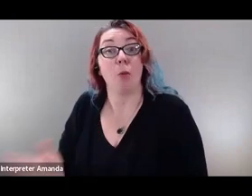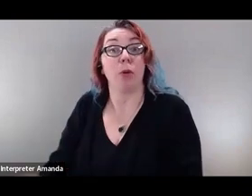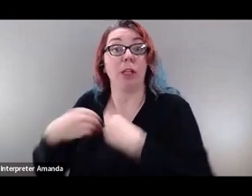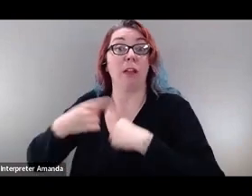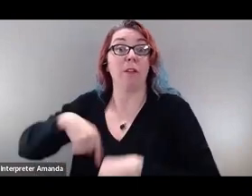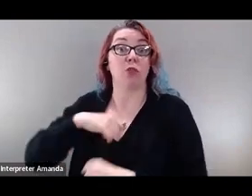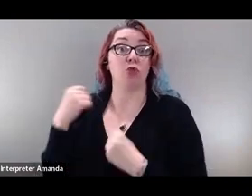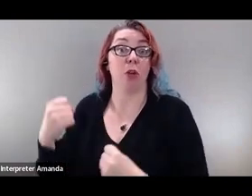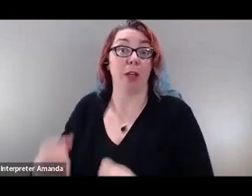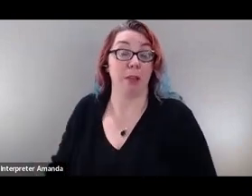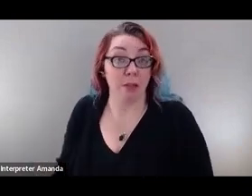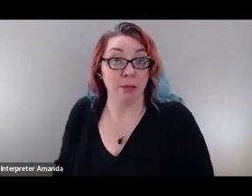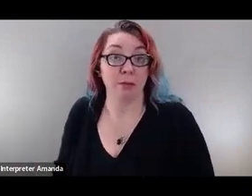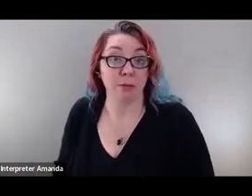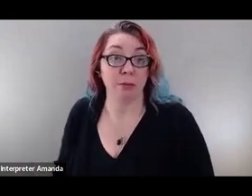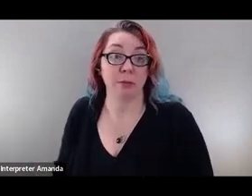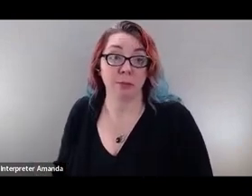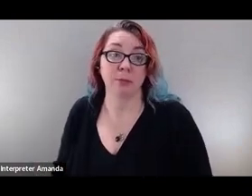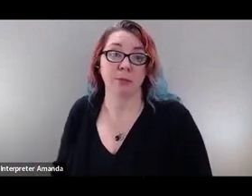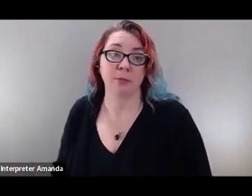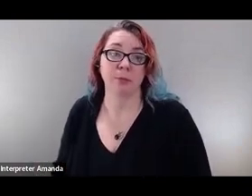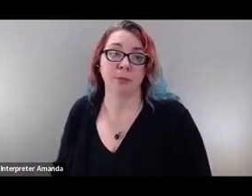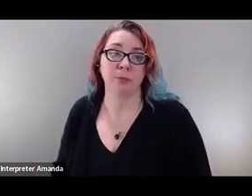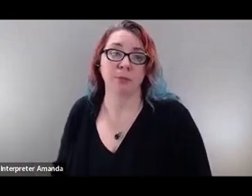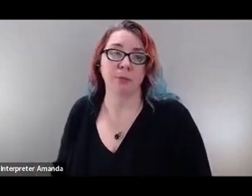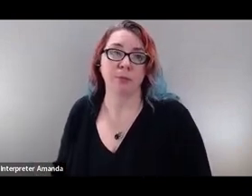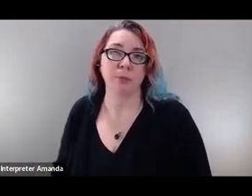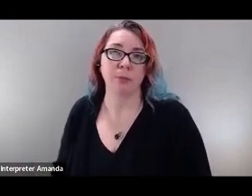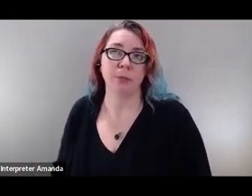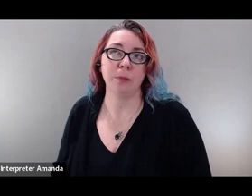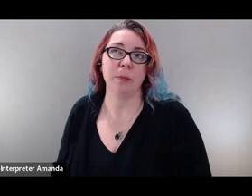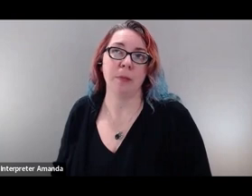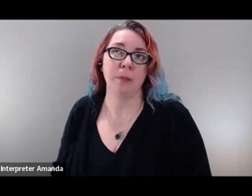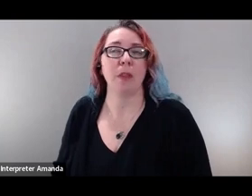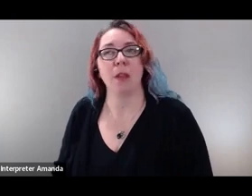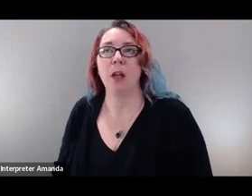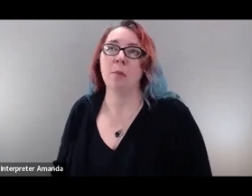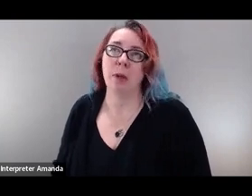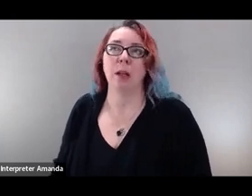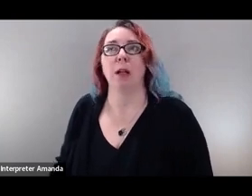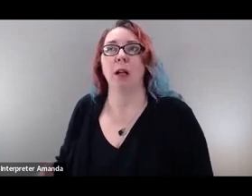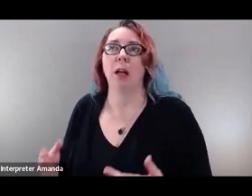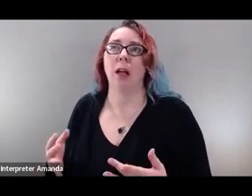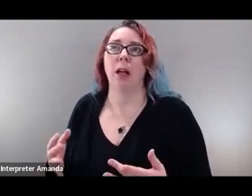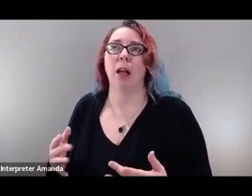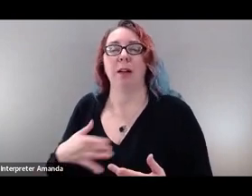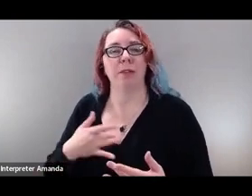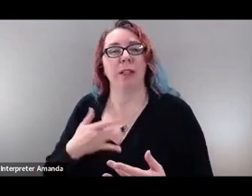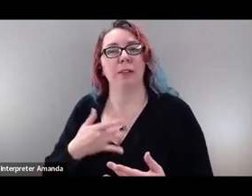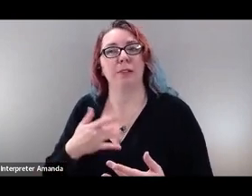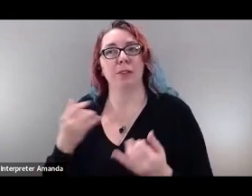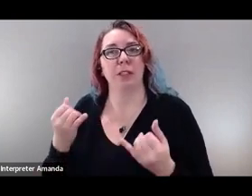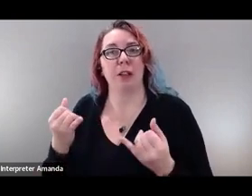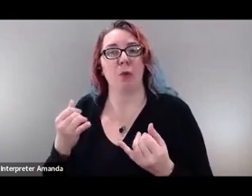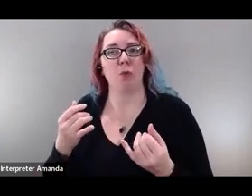call uncertain times. But I really don't think uncertainty is the, you know, the problem here. I think, you know, it's